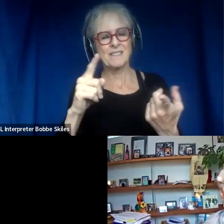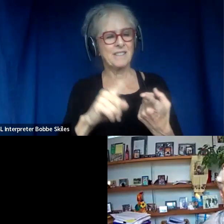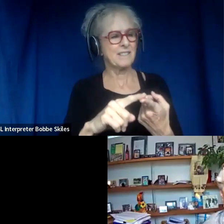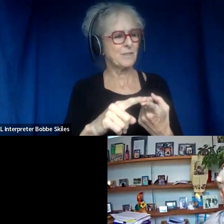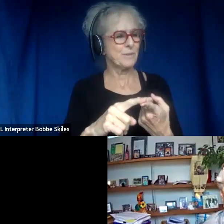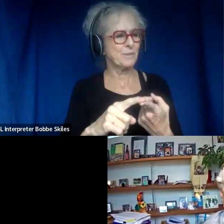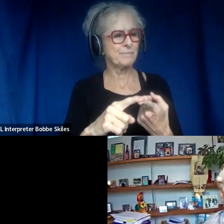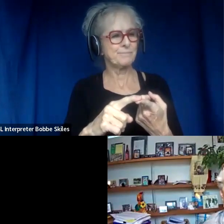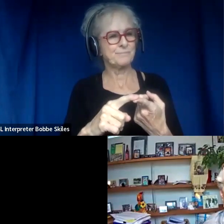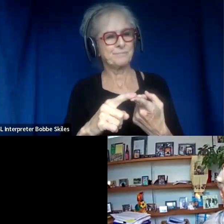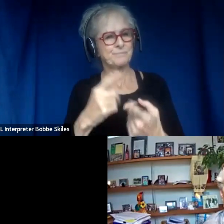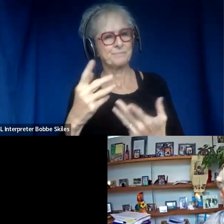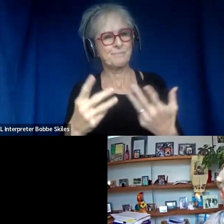to,